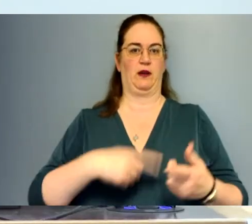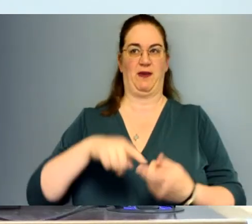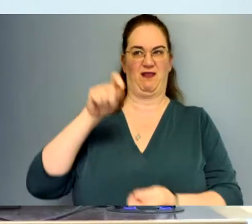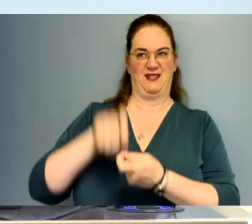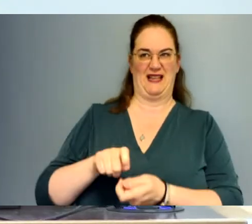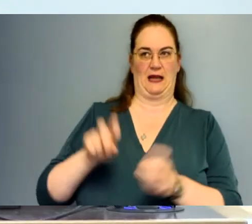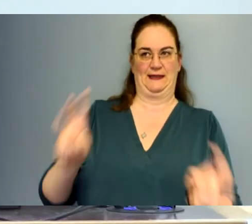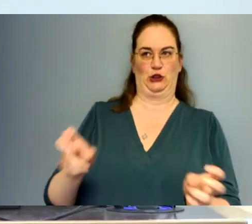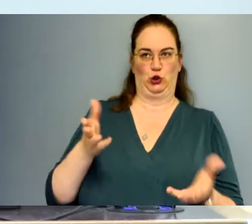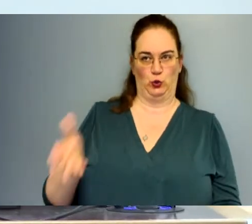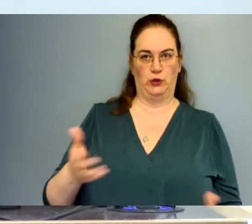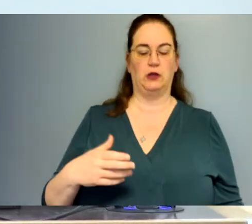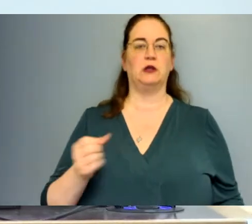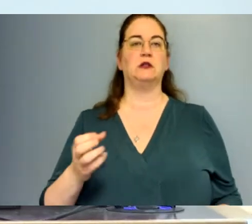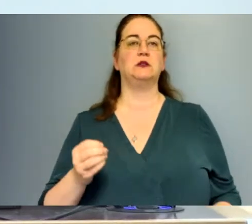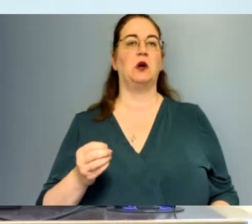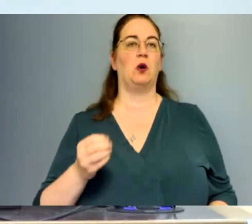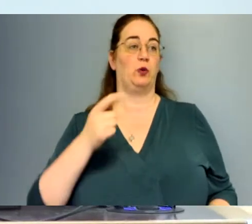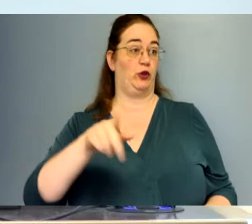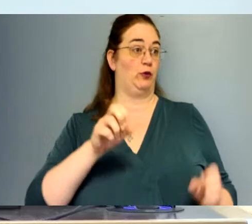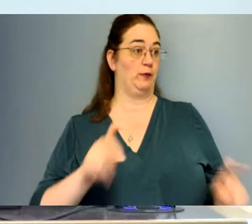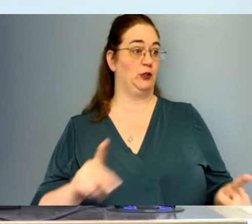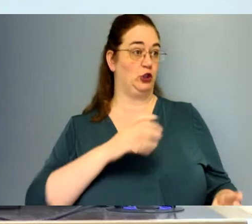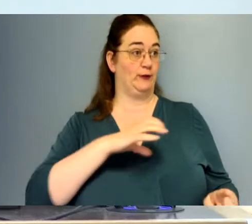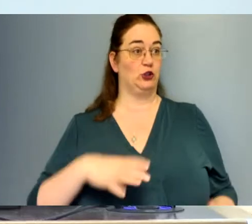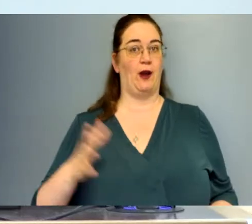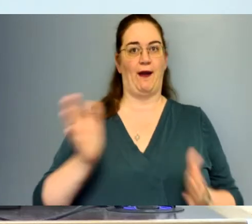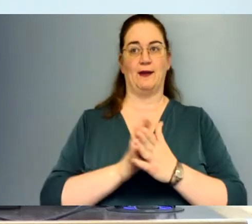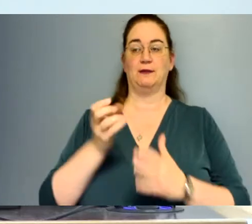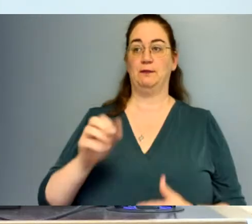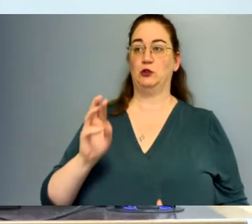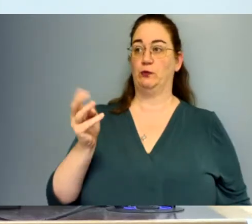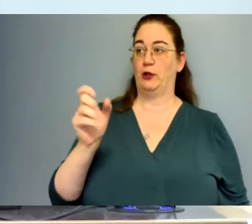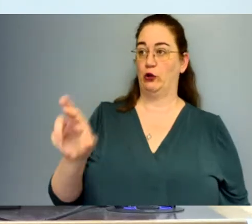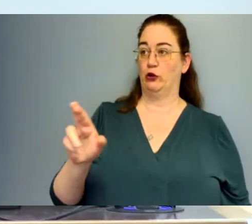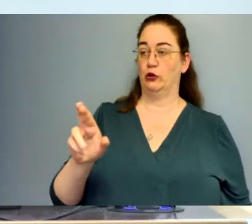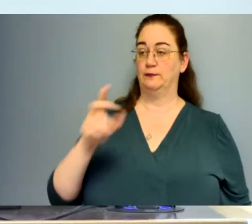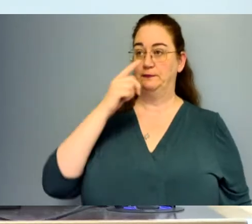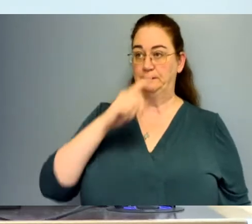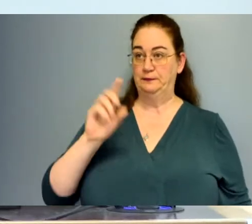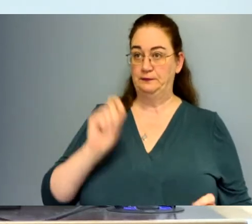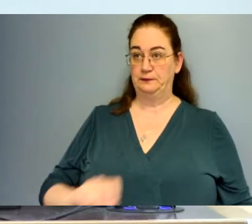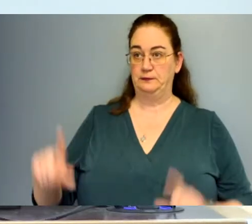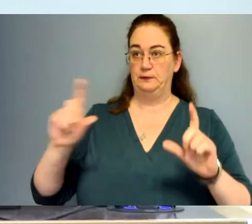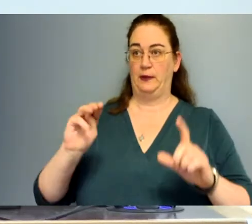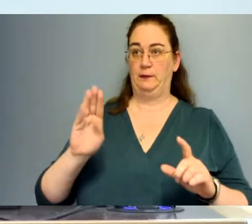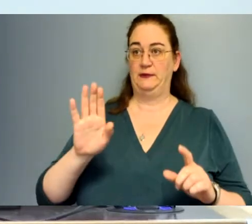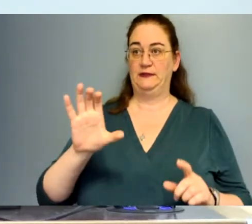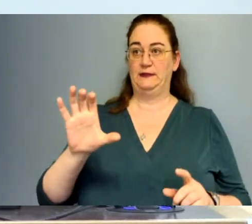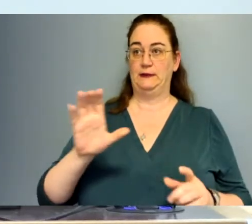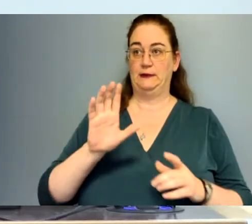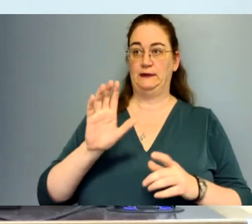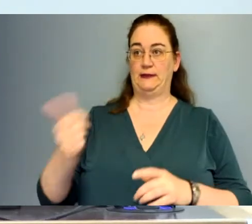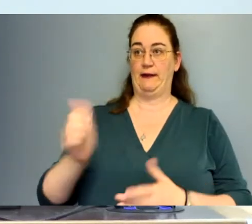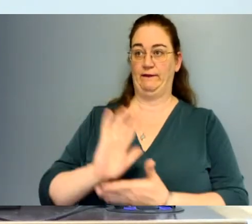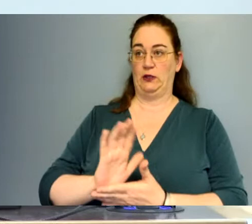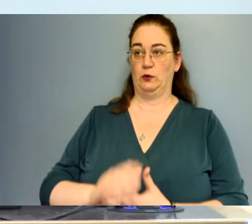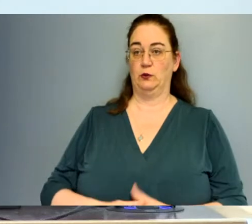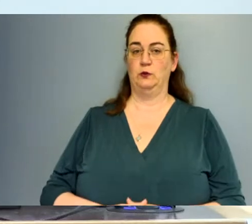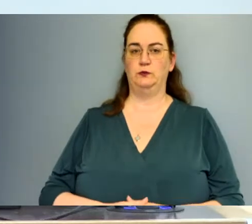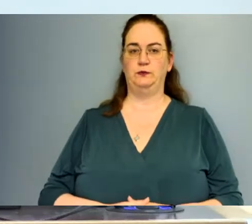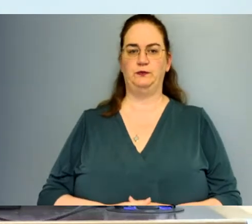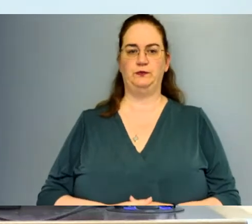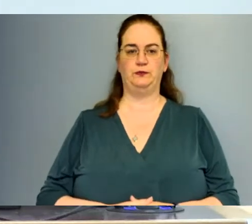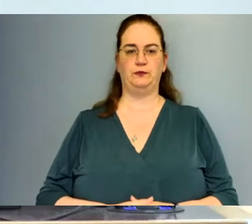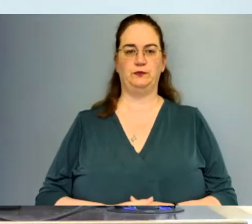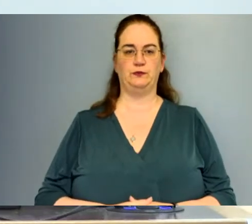that. And so, with your permission, Commissioner, I'd ask Mr. Miller to pull up the NBC 10 video. I don't think we need